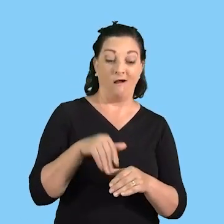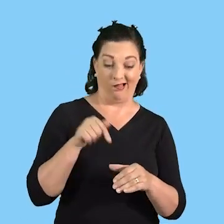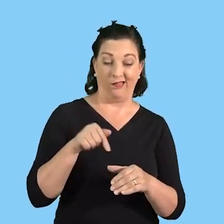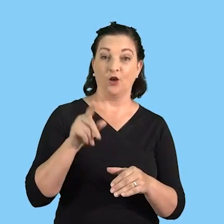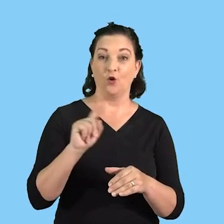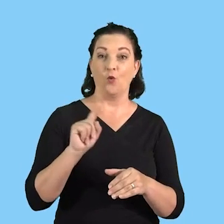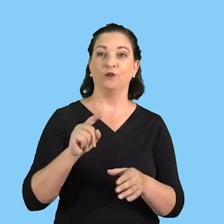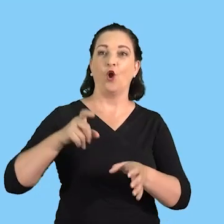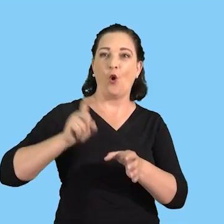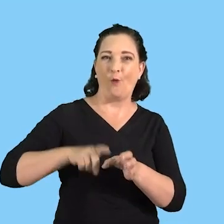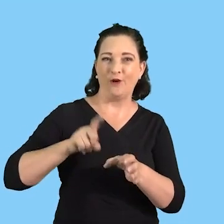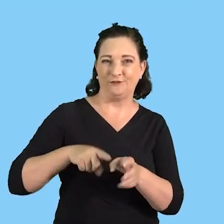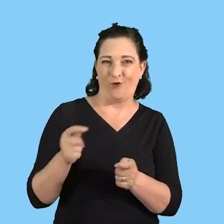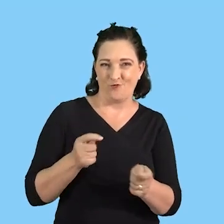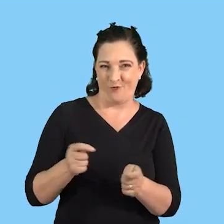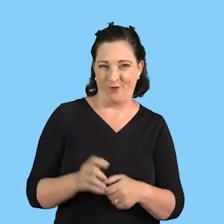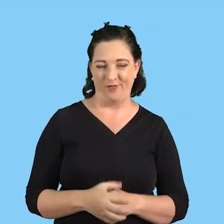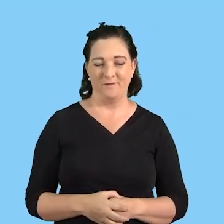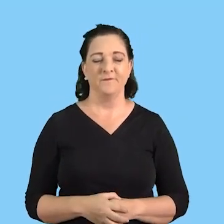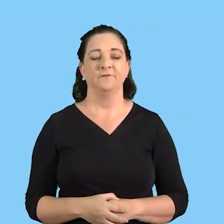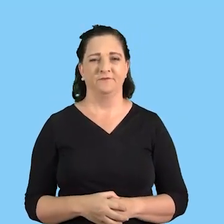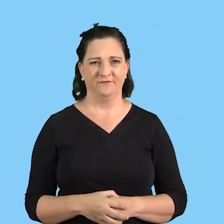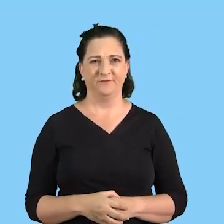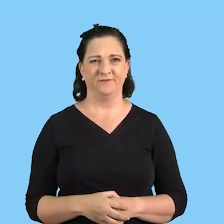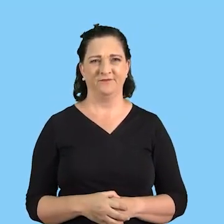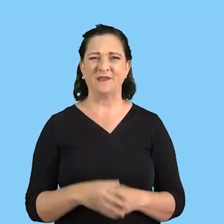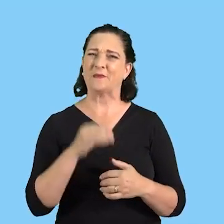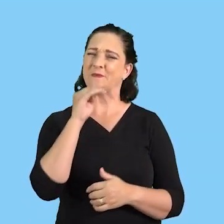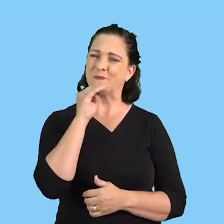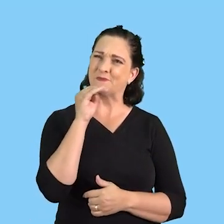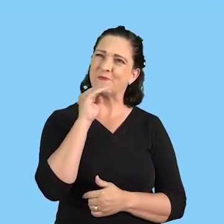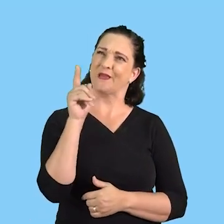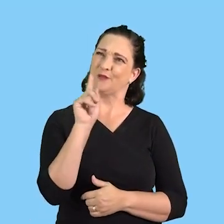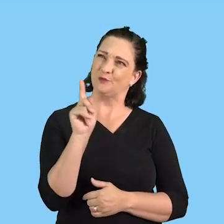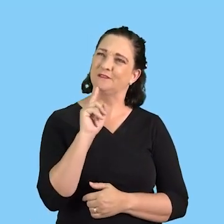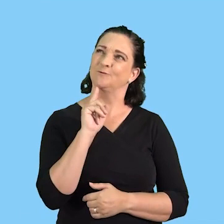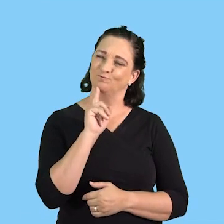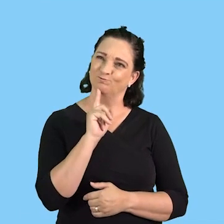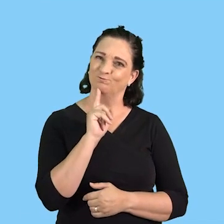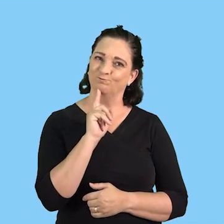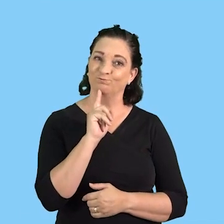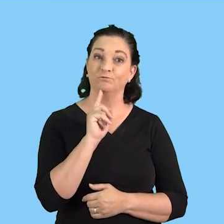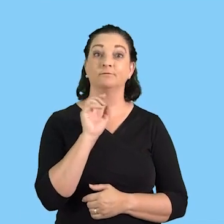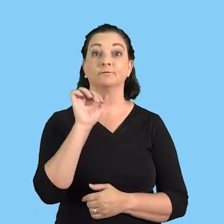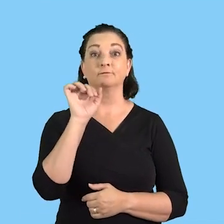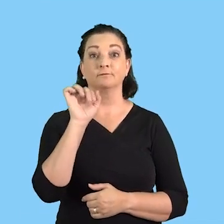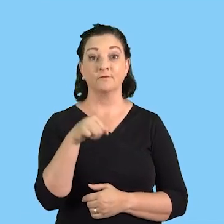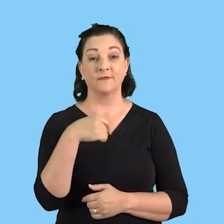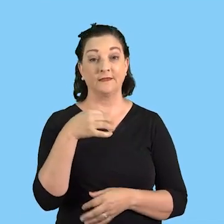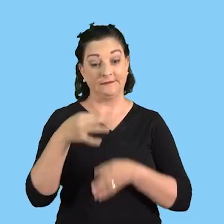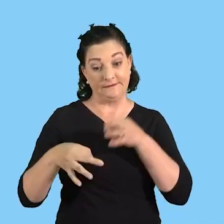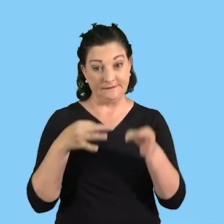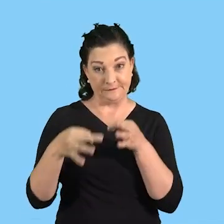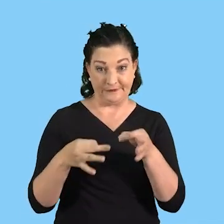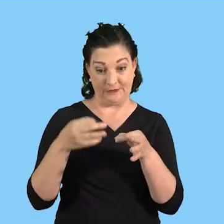quality control. Now, what is this quality control that we are talking about? It is